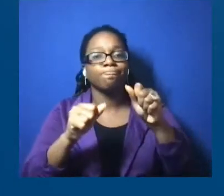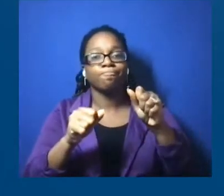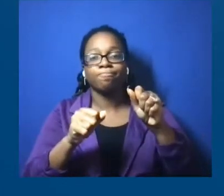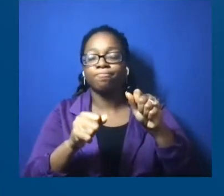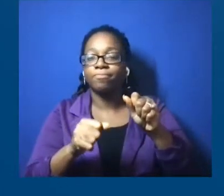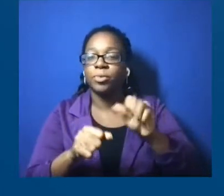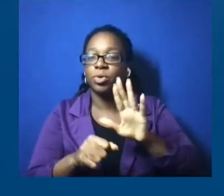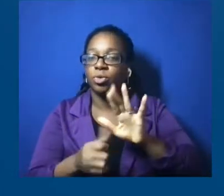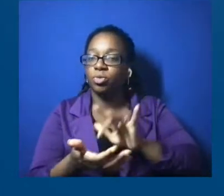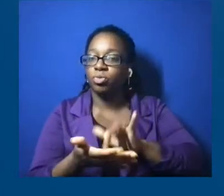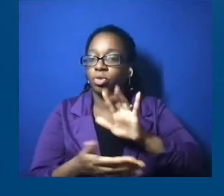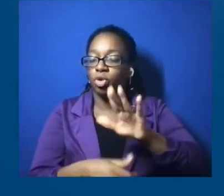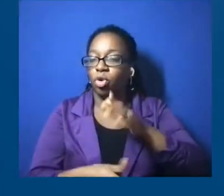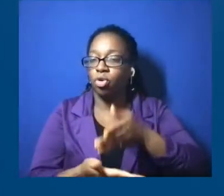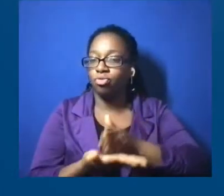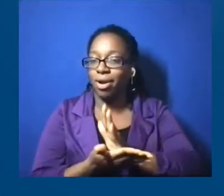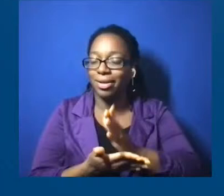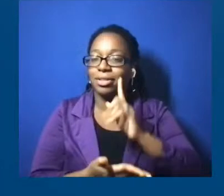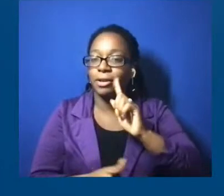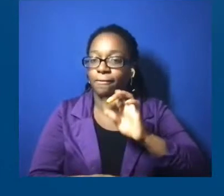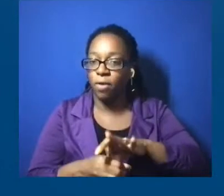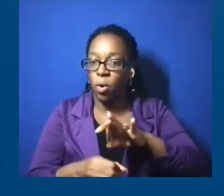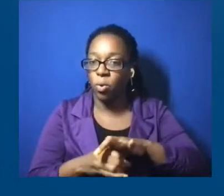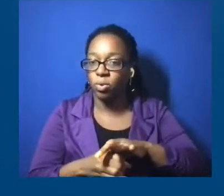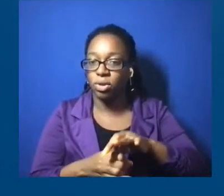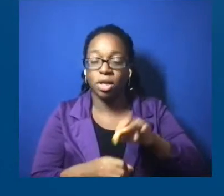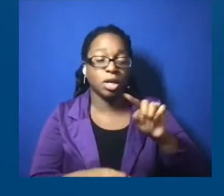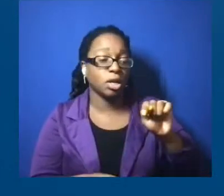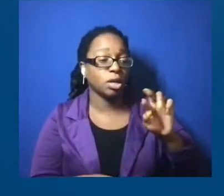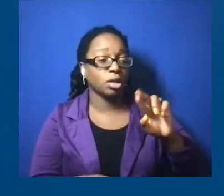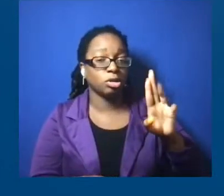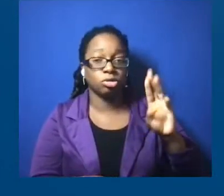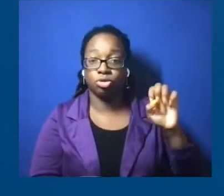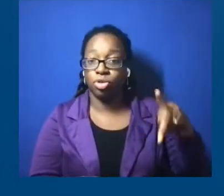was a defeated former president of the United States.